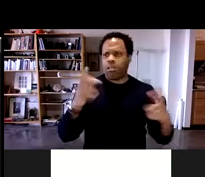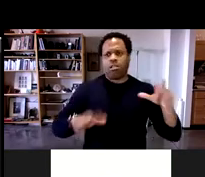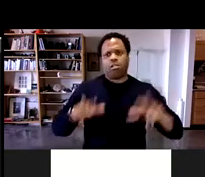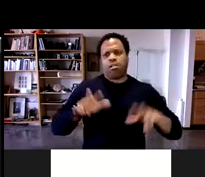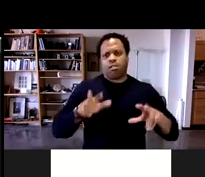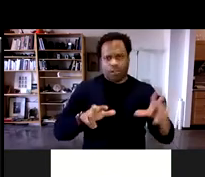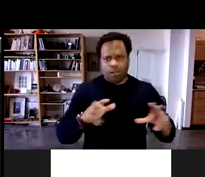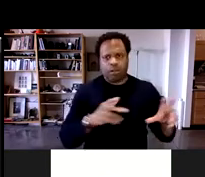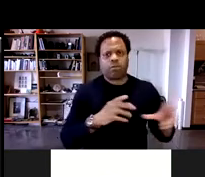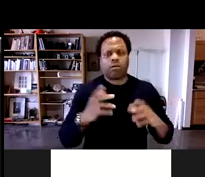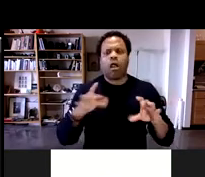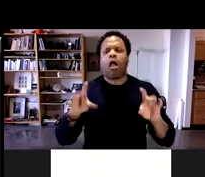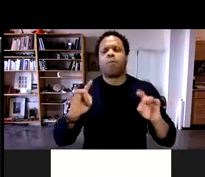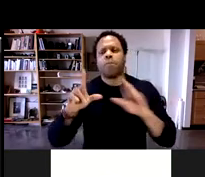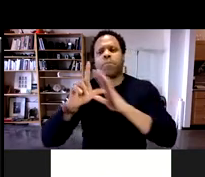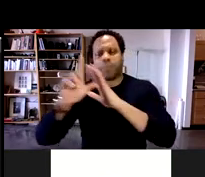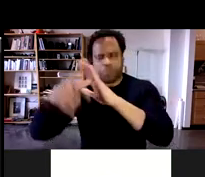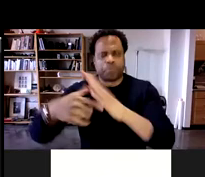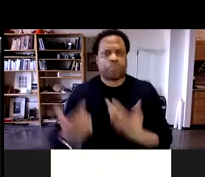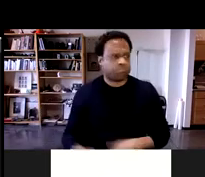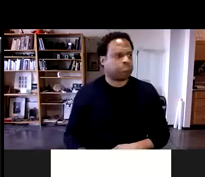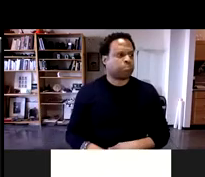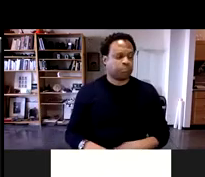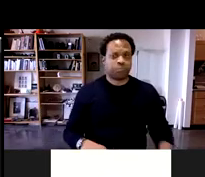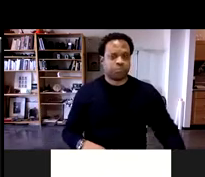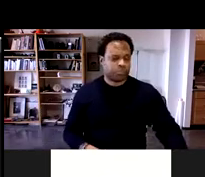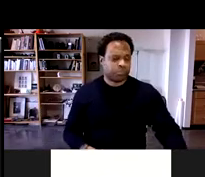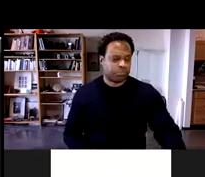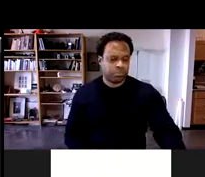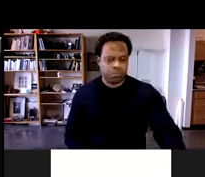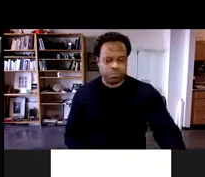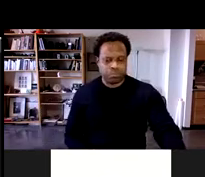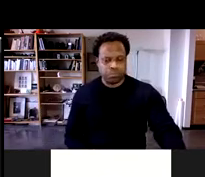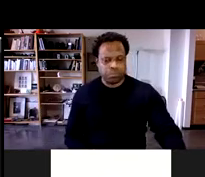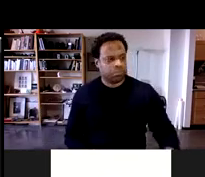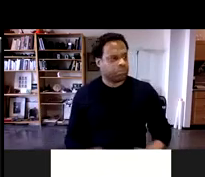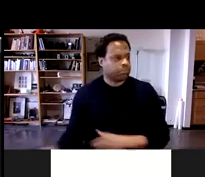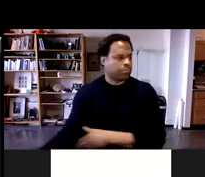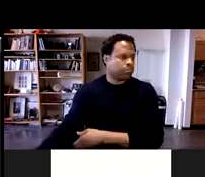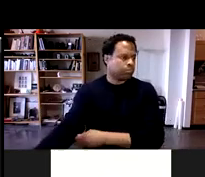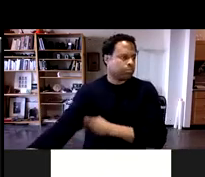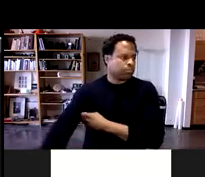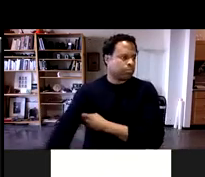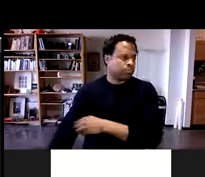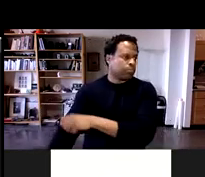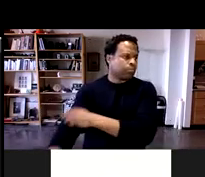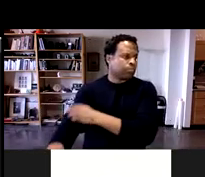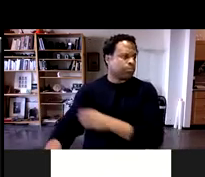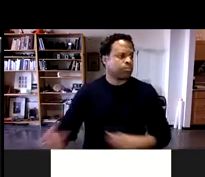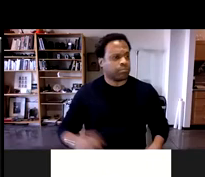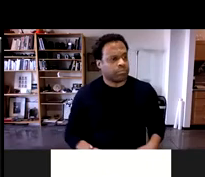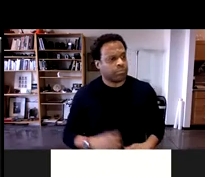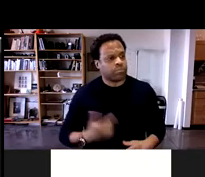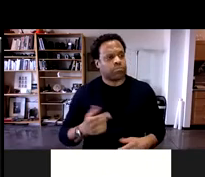know sign language. It's very awkward for them when they become,